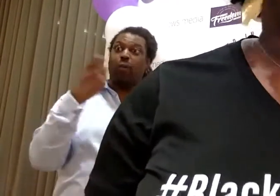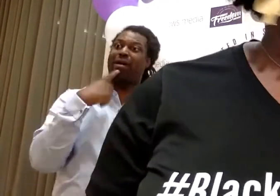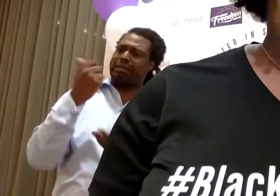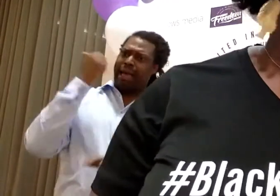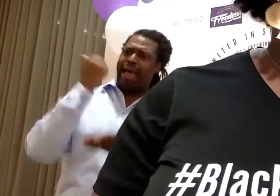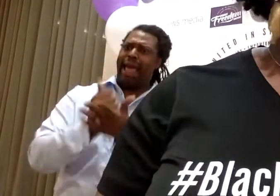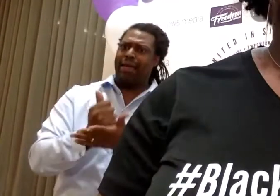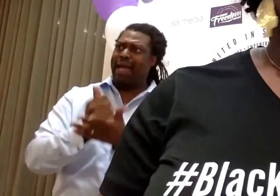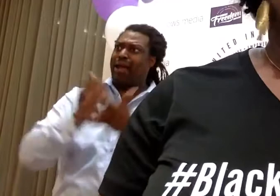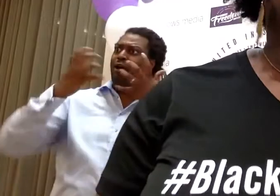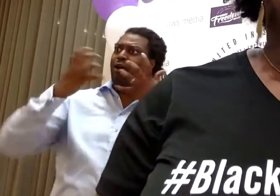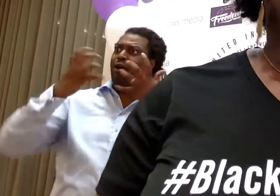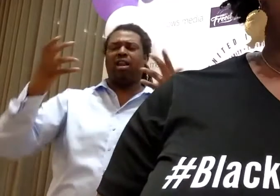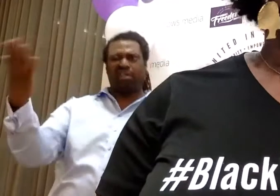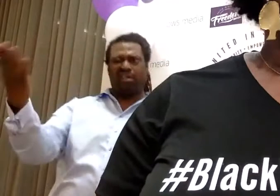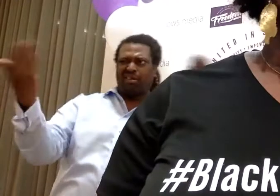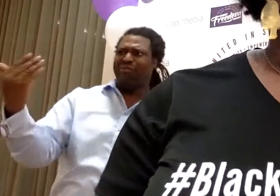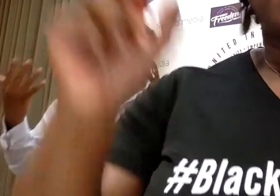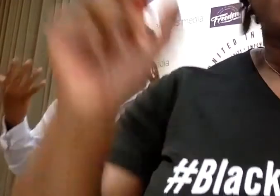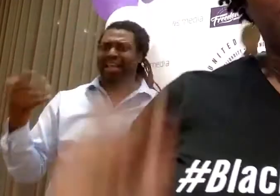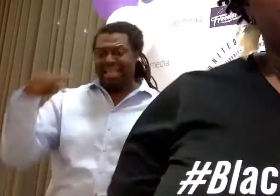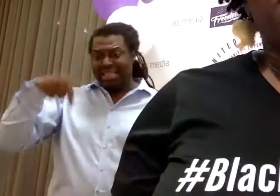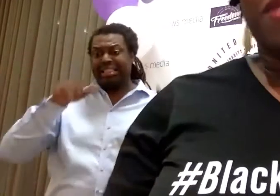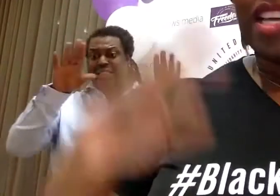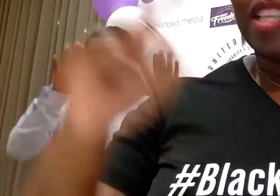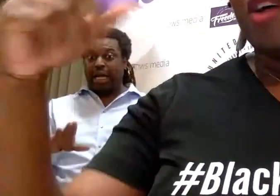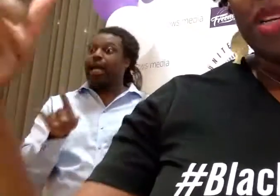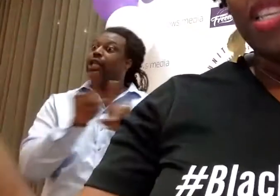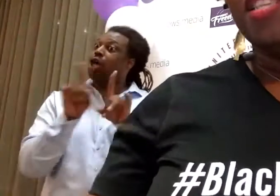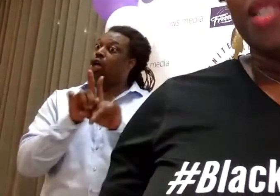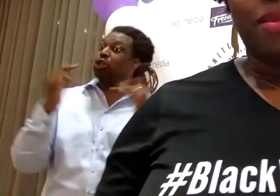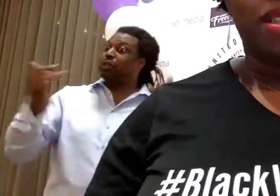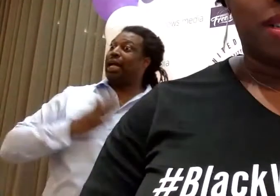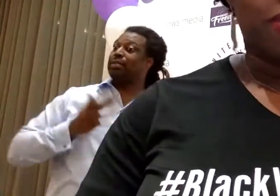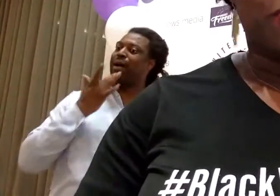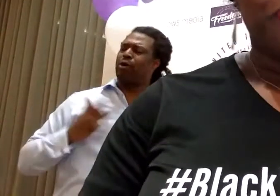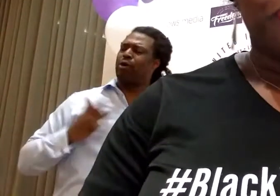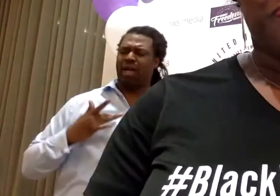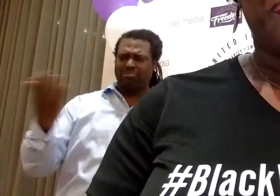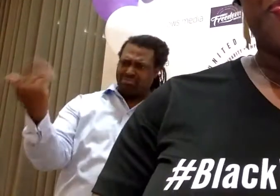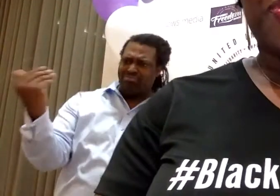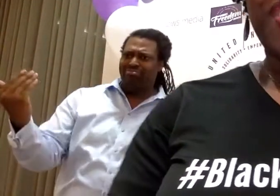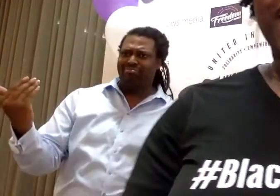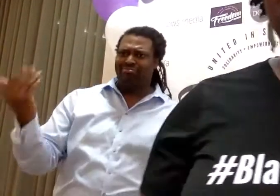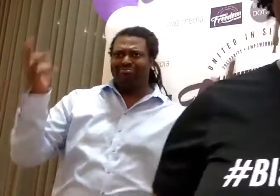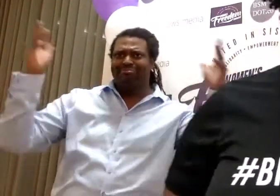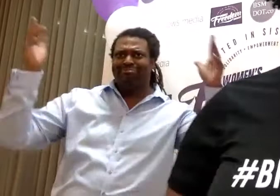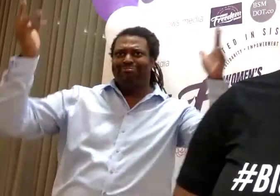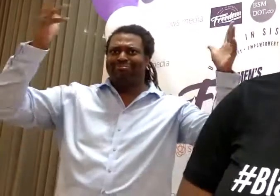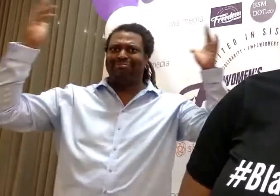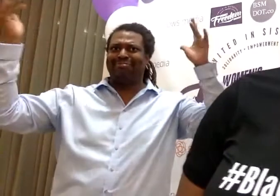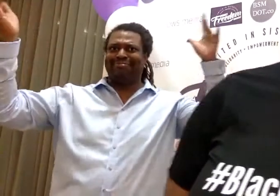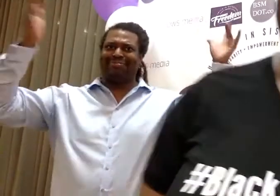feel like hollering or something, it is Sunday and it is my birthday, so I'm gonna need it.